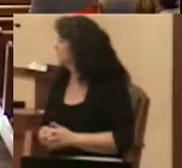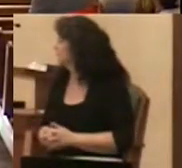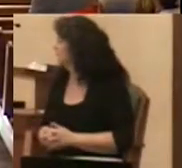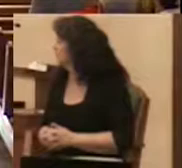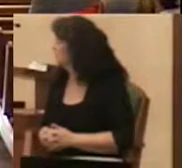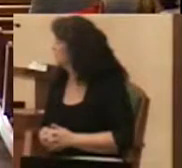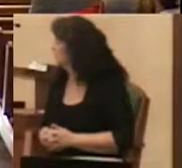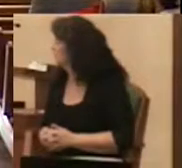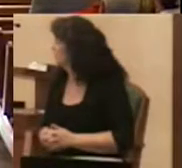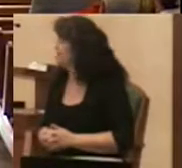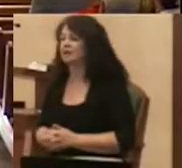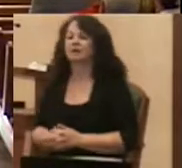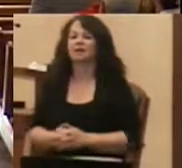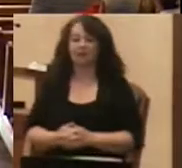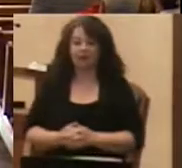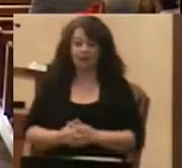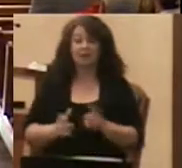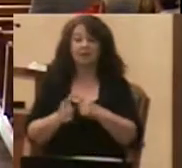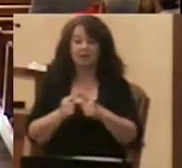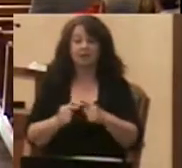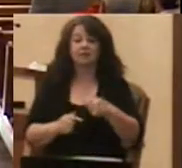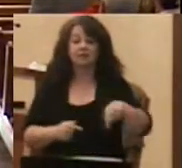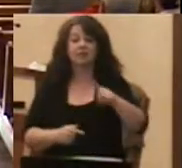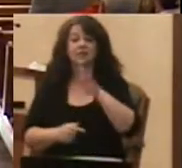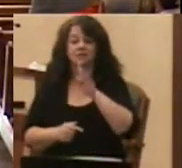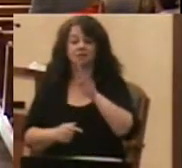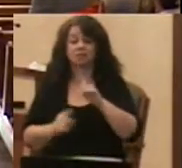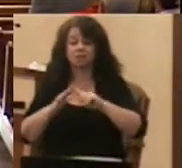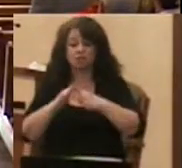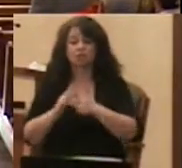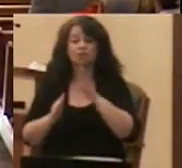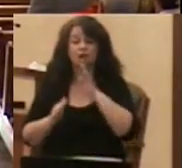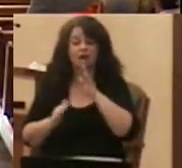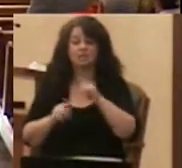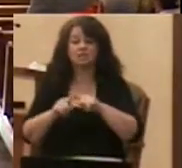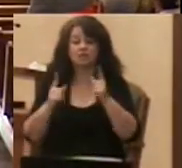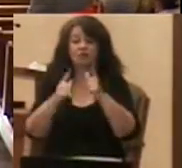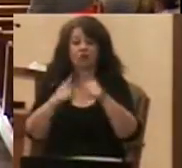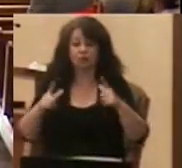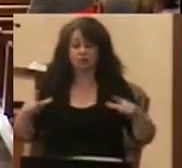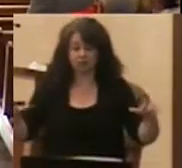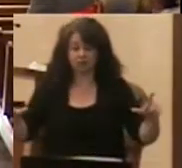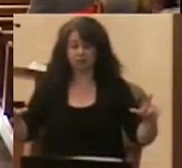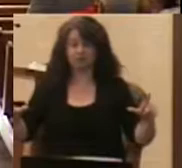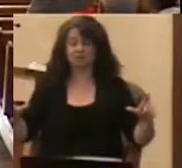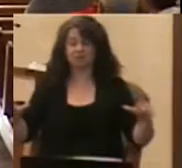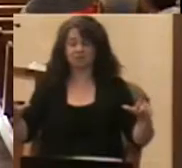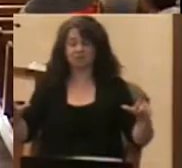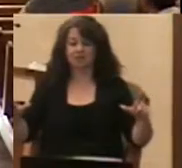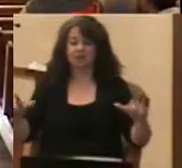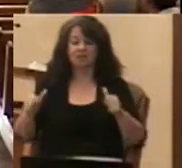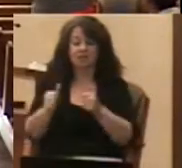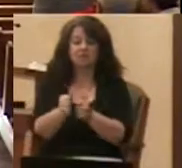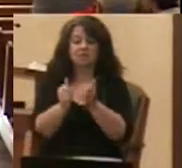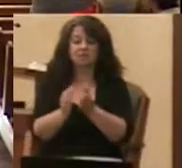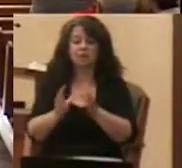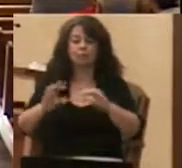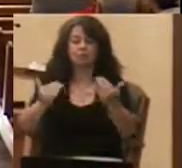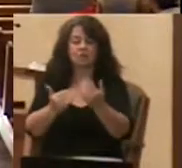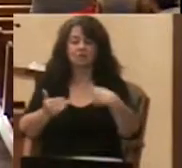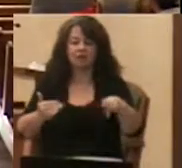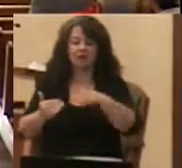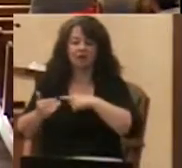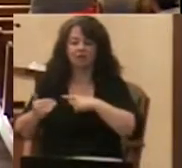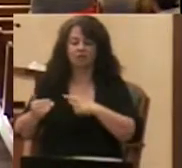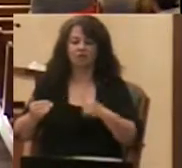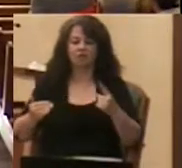They start speaking languages. That's right. You know the story. They start speaking in different languages so people can understand them. And you know what they're